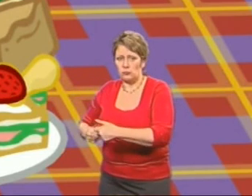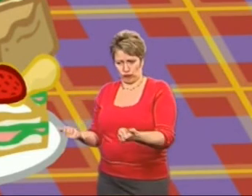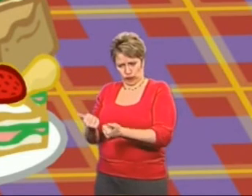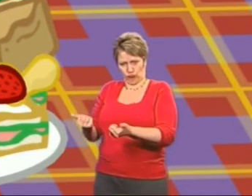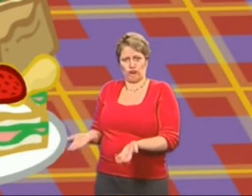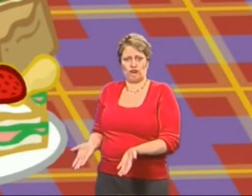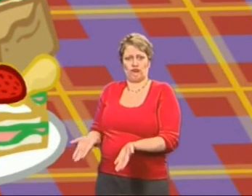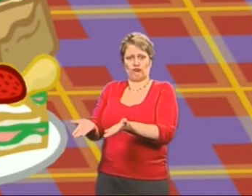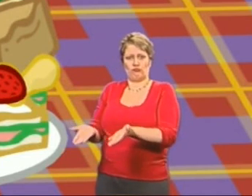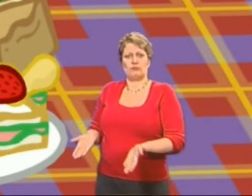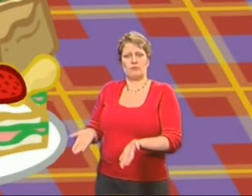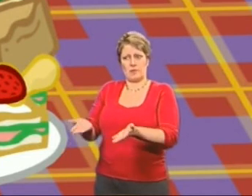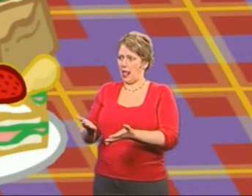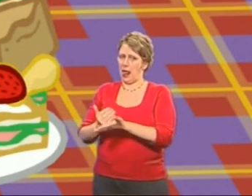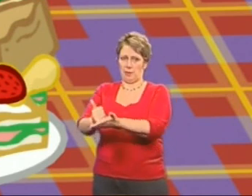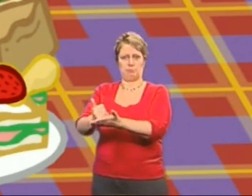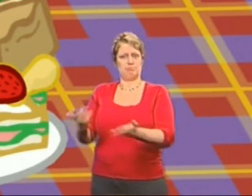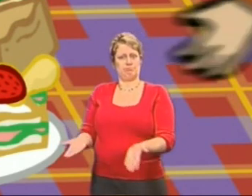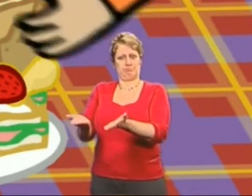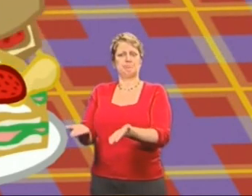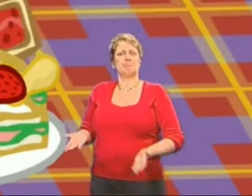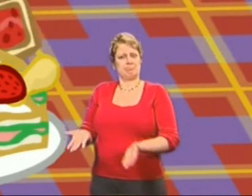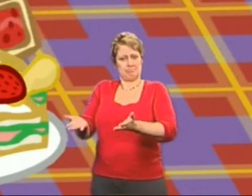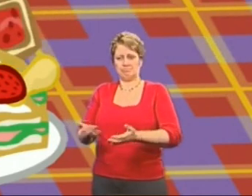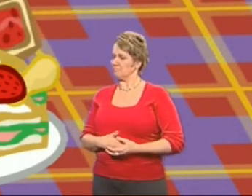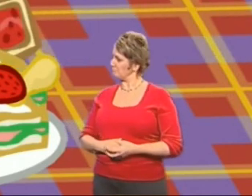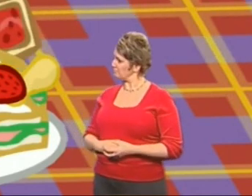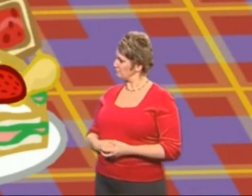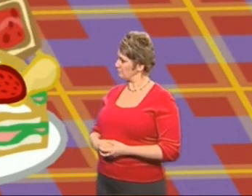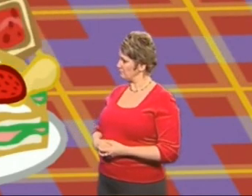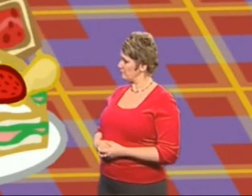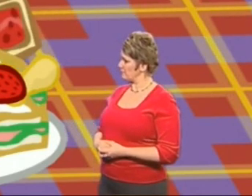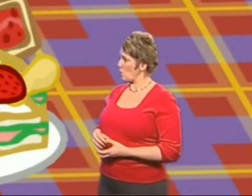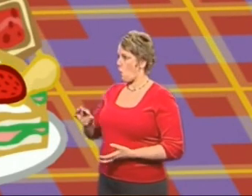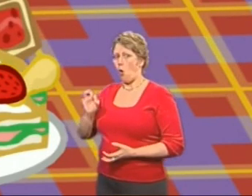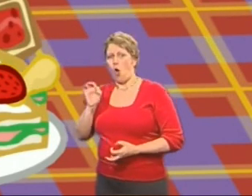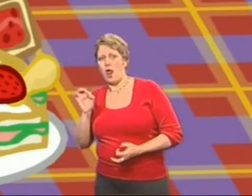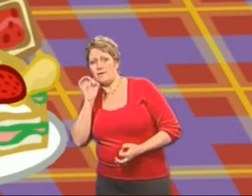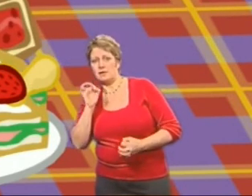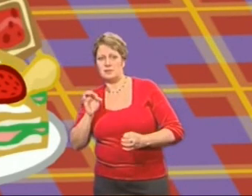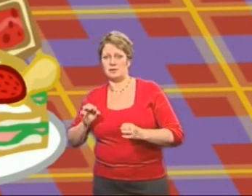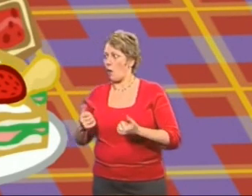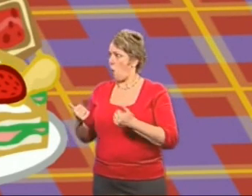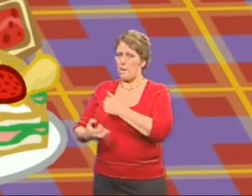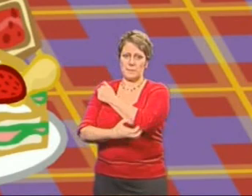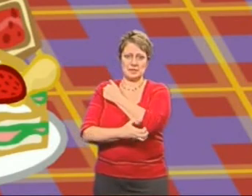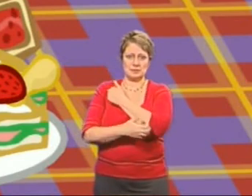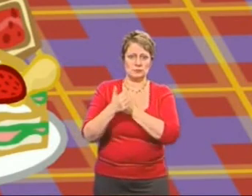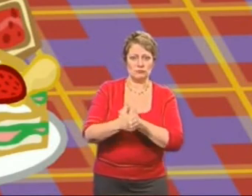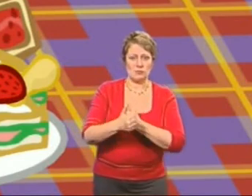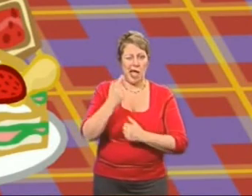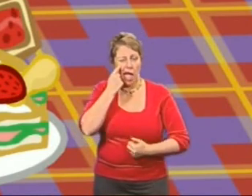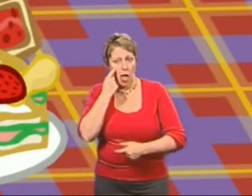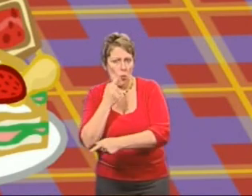Help yourself, everyone. Thanks. Great. Mmm, olives. These are great biscuits.